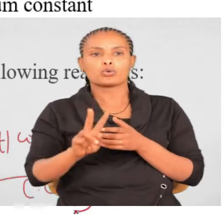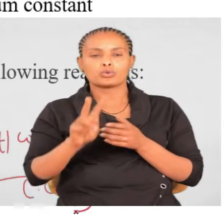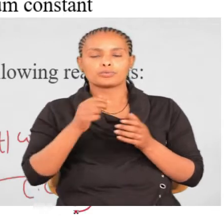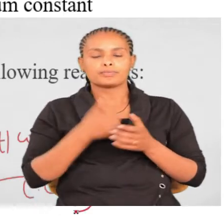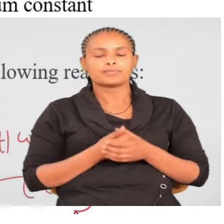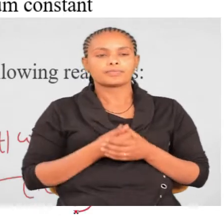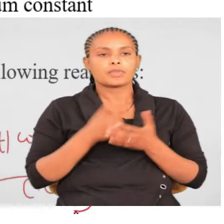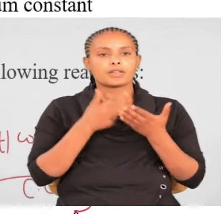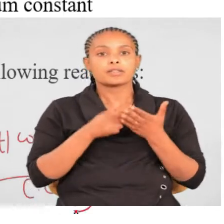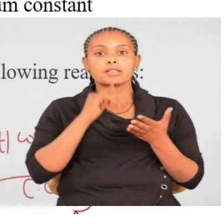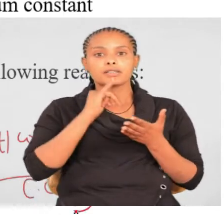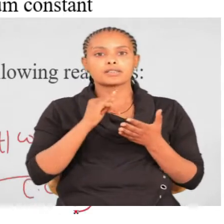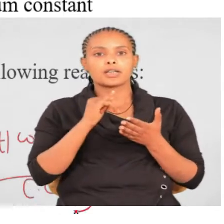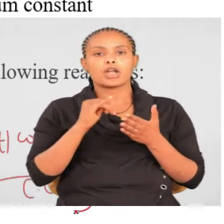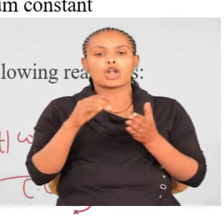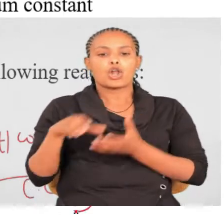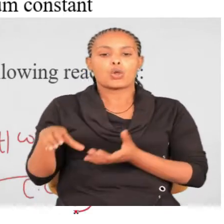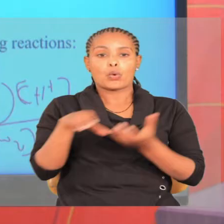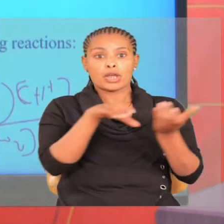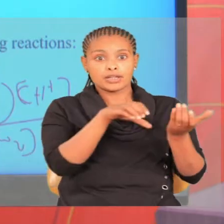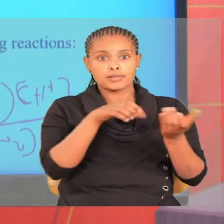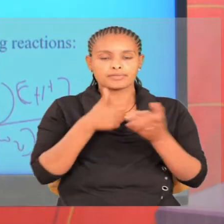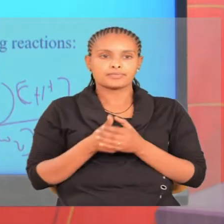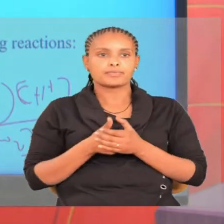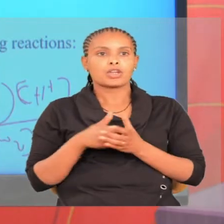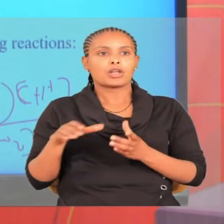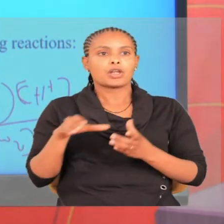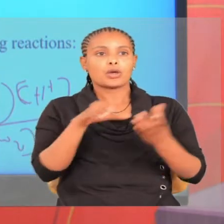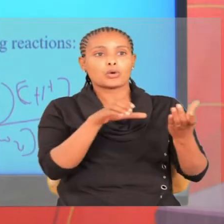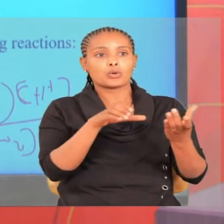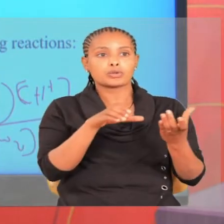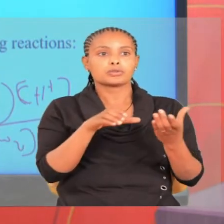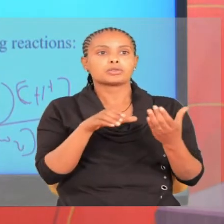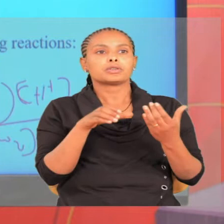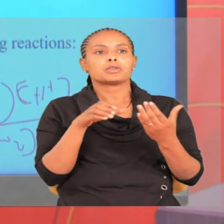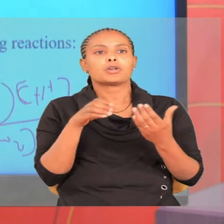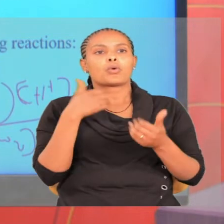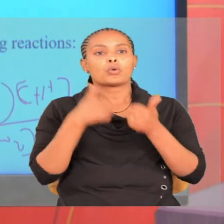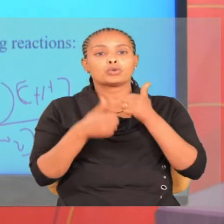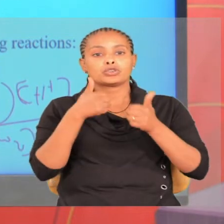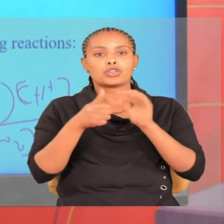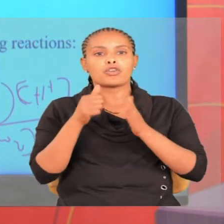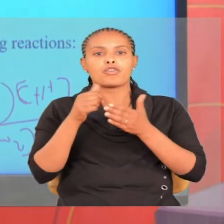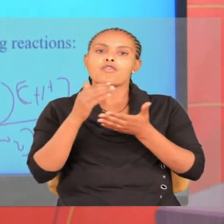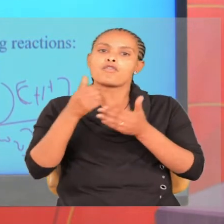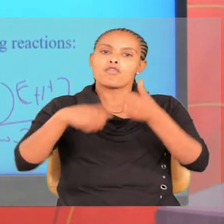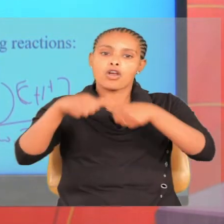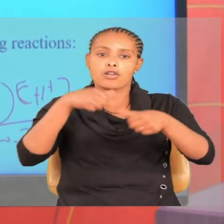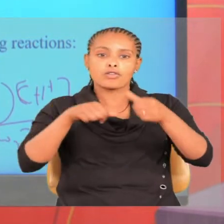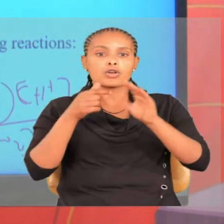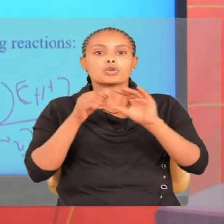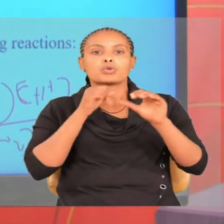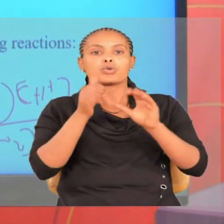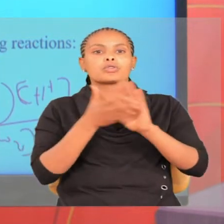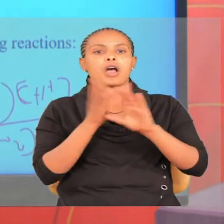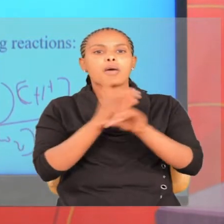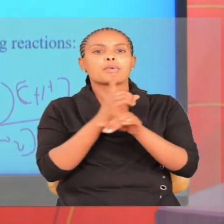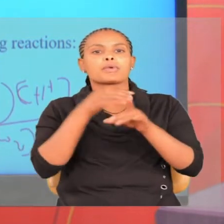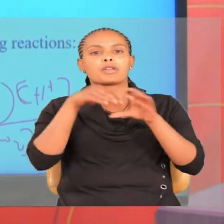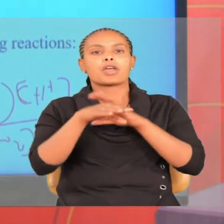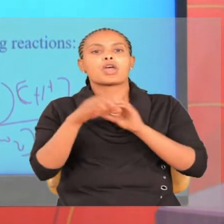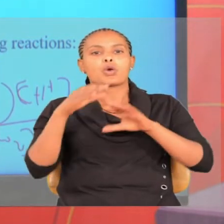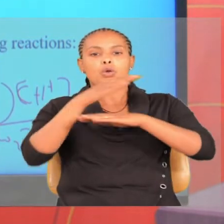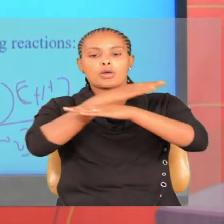CO2. This is liquid. Liquids, concentration terms which involve liquid do not appear in the